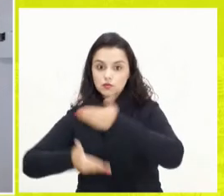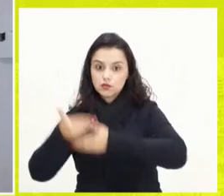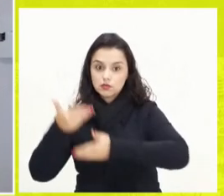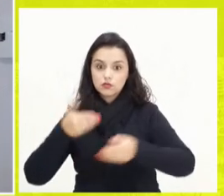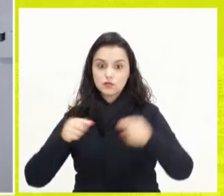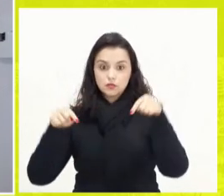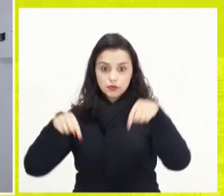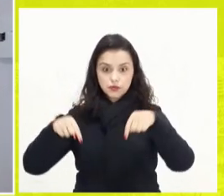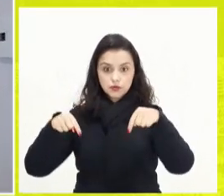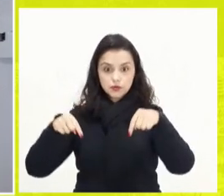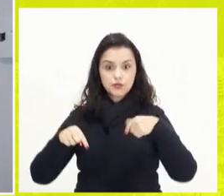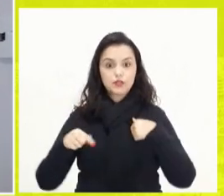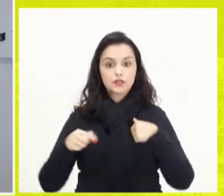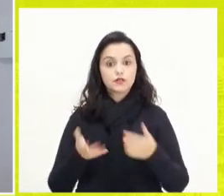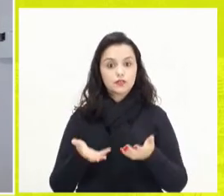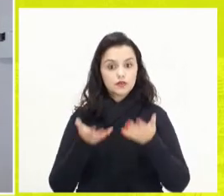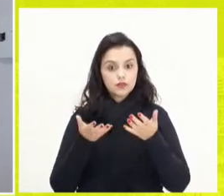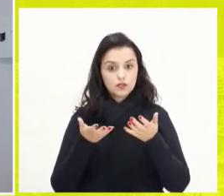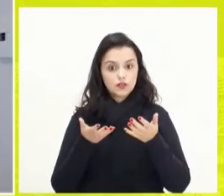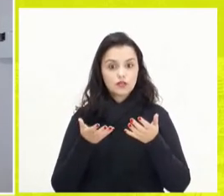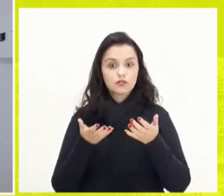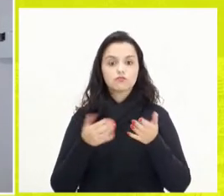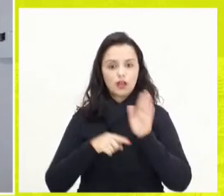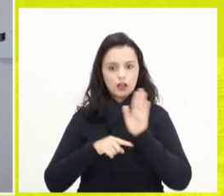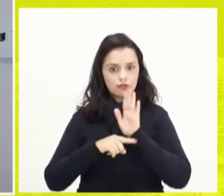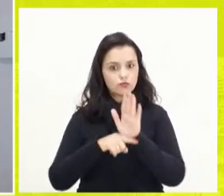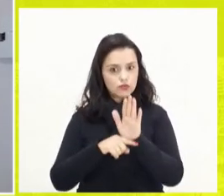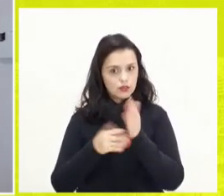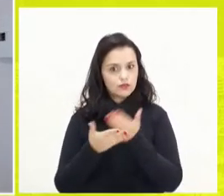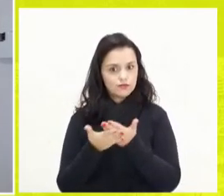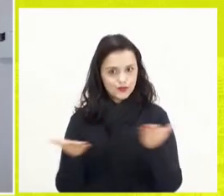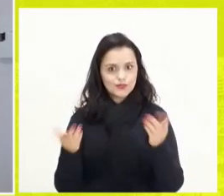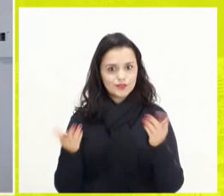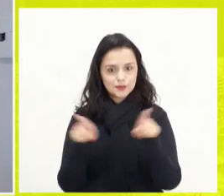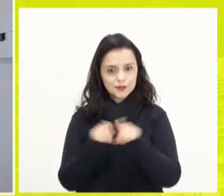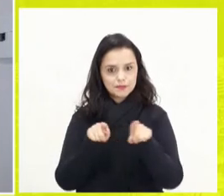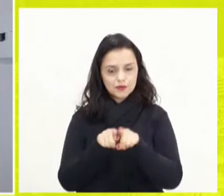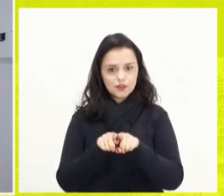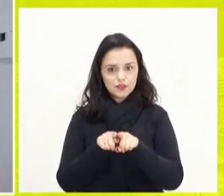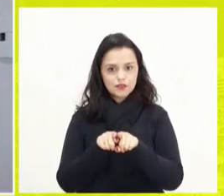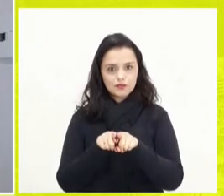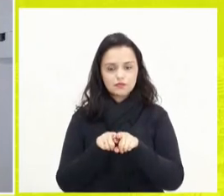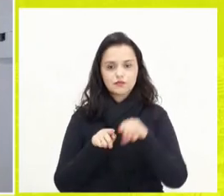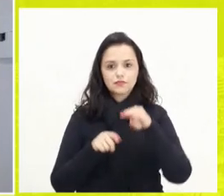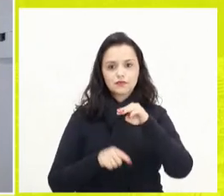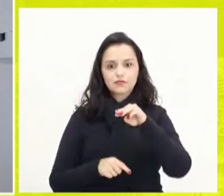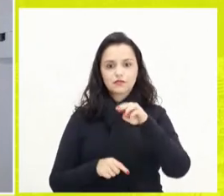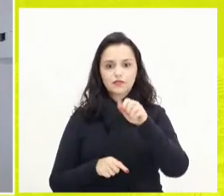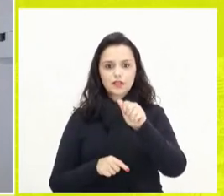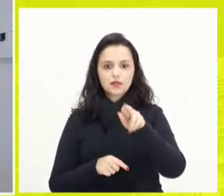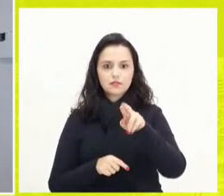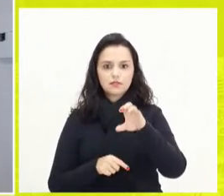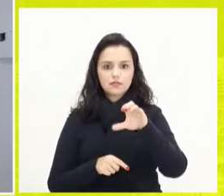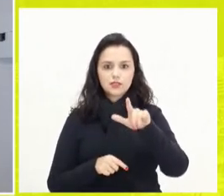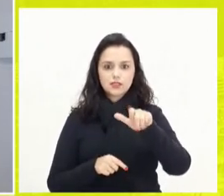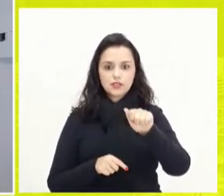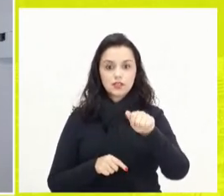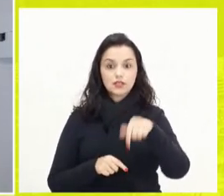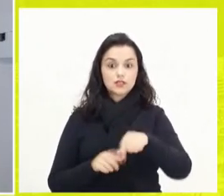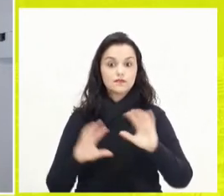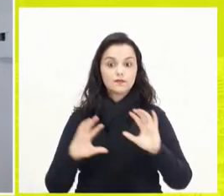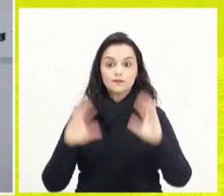putting all together all this uh collaboration so it's really nice just you know it's in marcella this